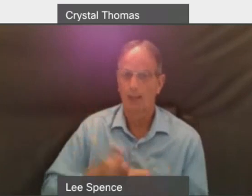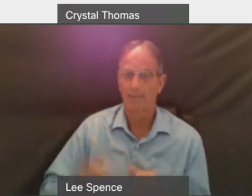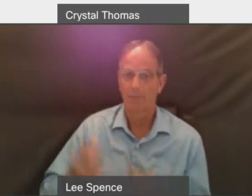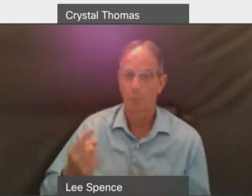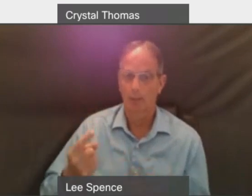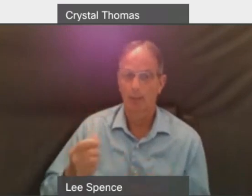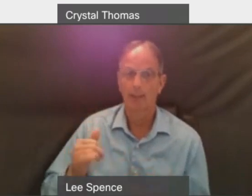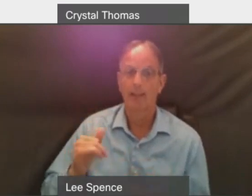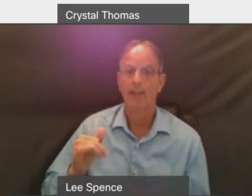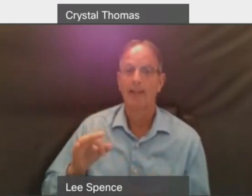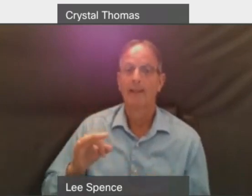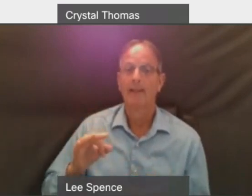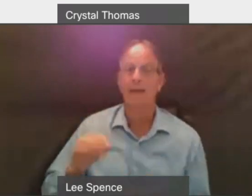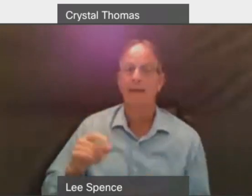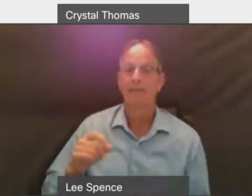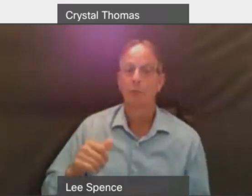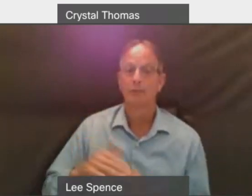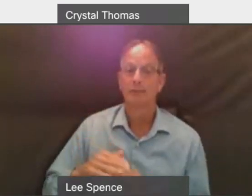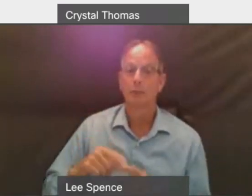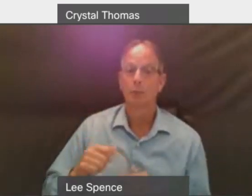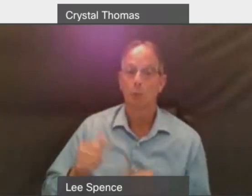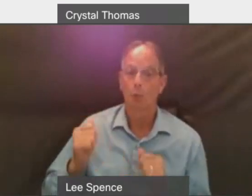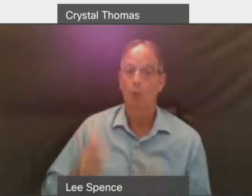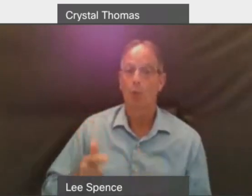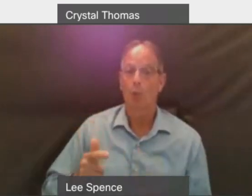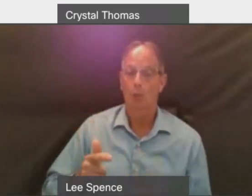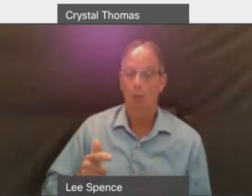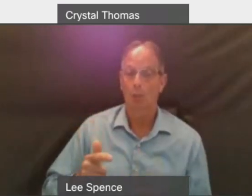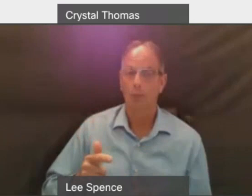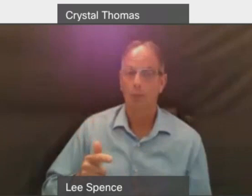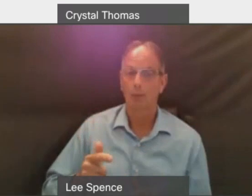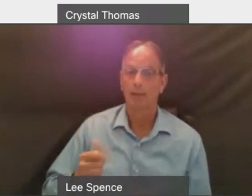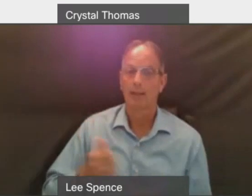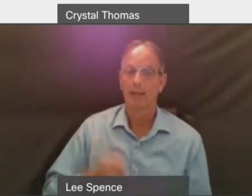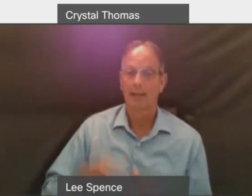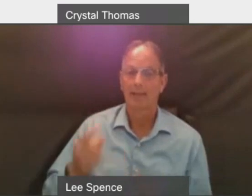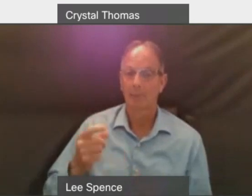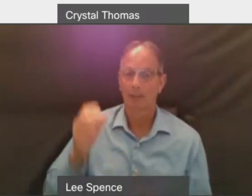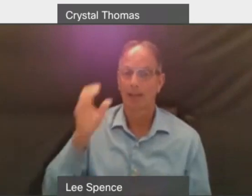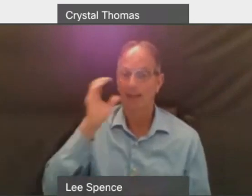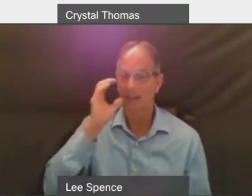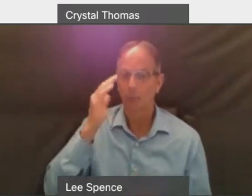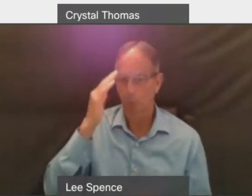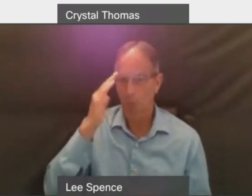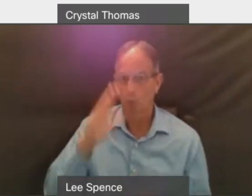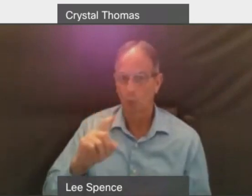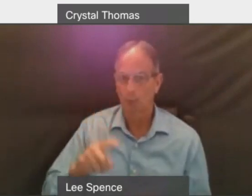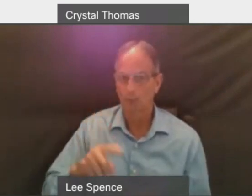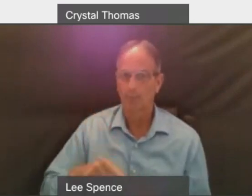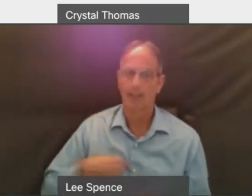because if you send it to all attendees, everyone who's listening knows what your question is, but I don't.